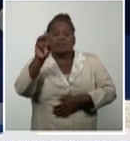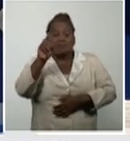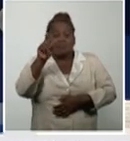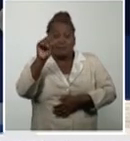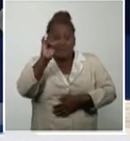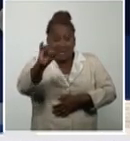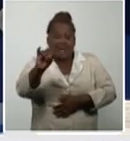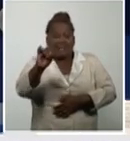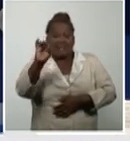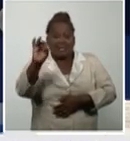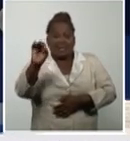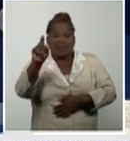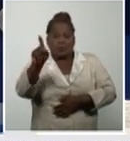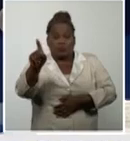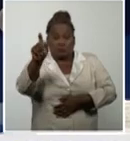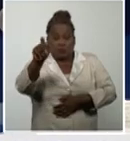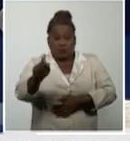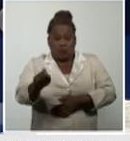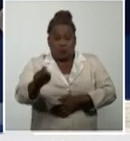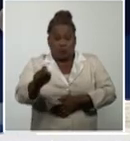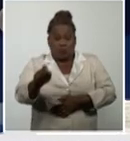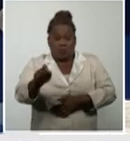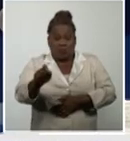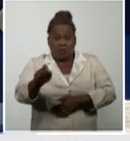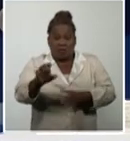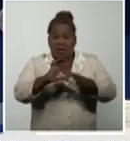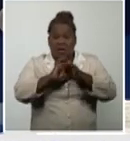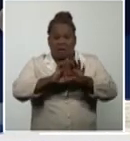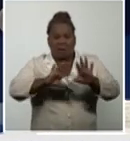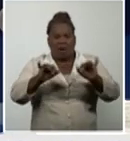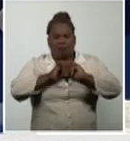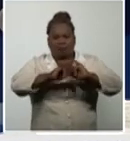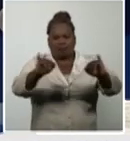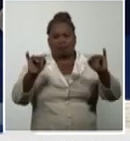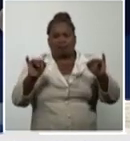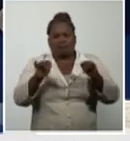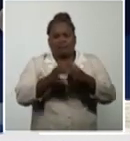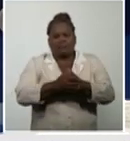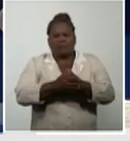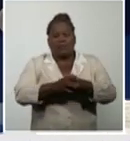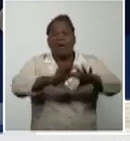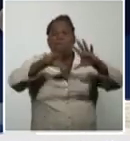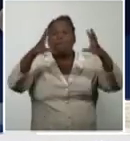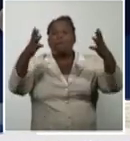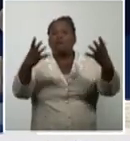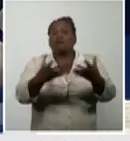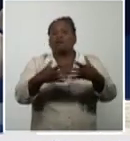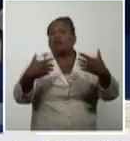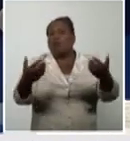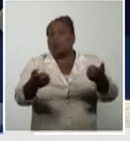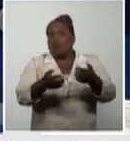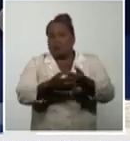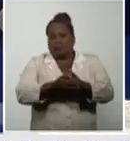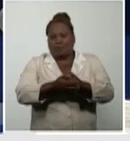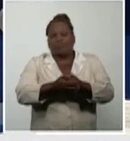disease. The world, we would all like, firstly, for the people who live in those countries, and